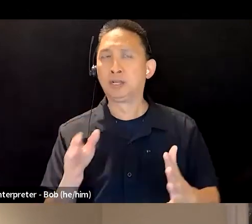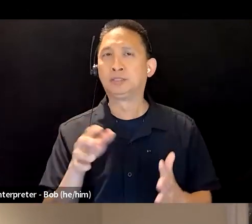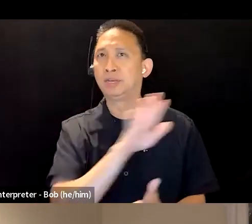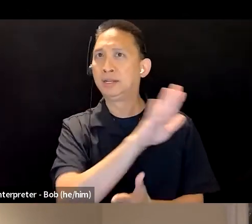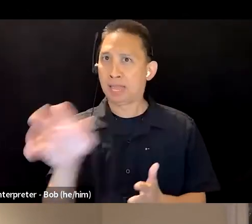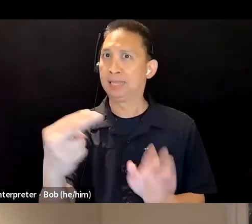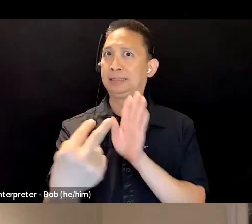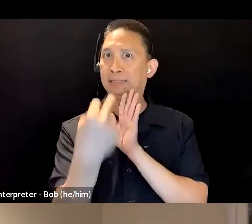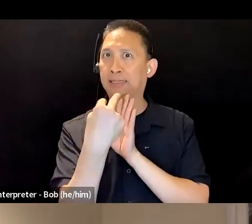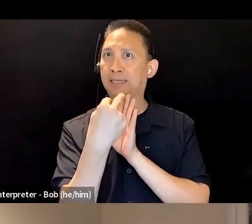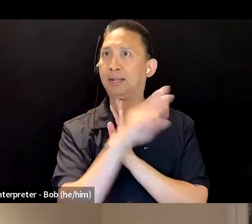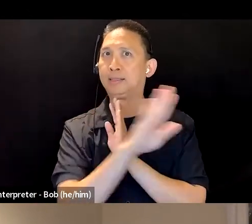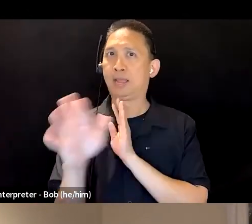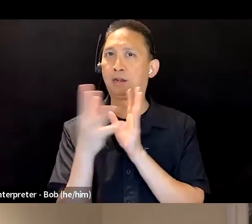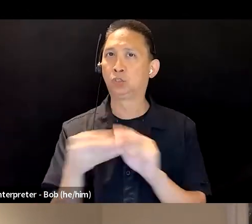broadcaster isn't just,